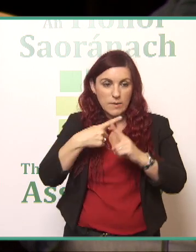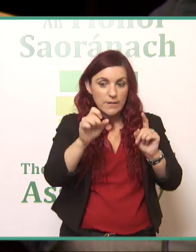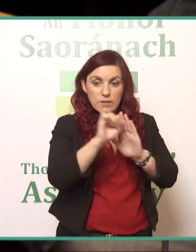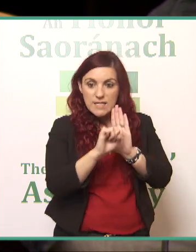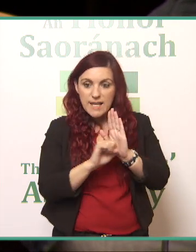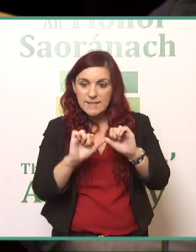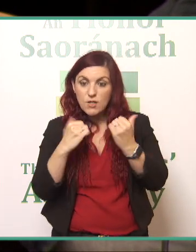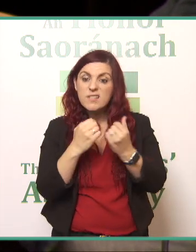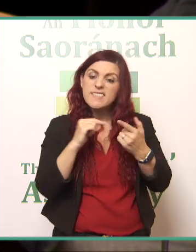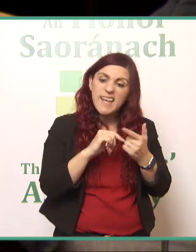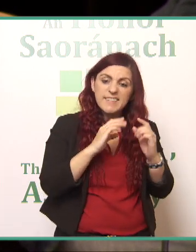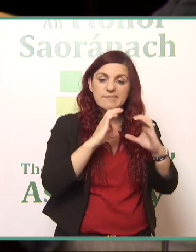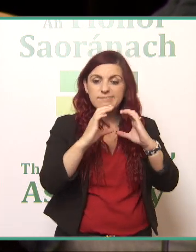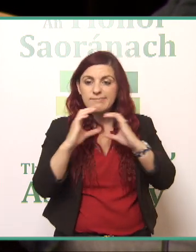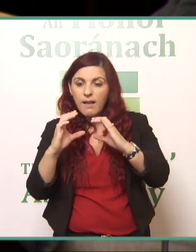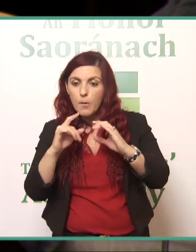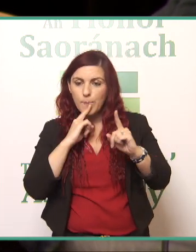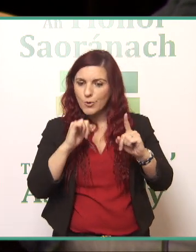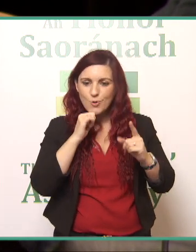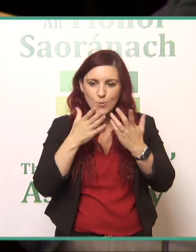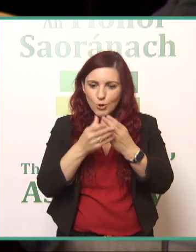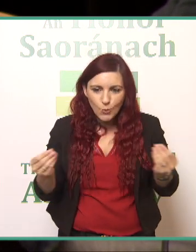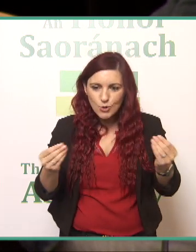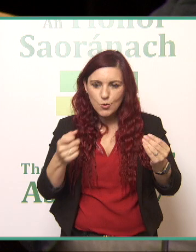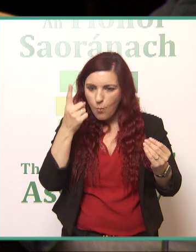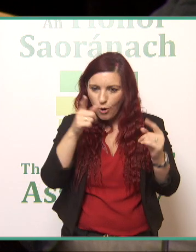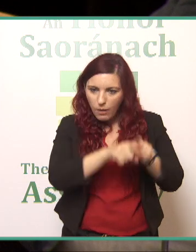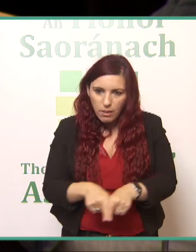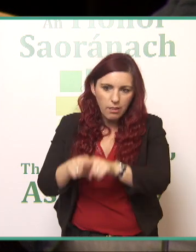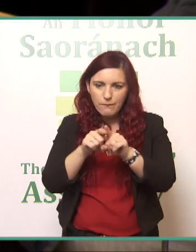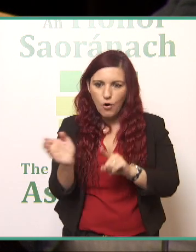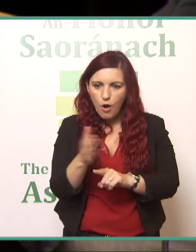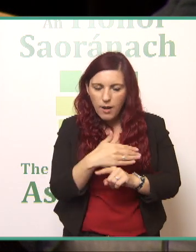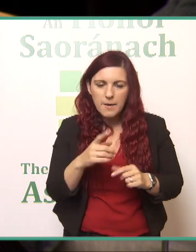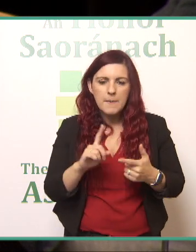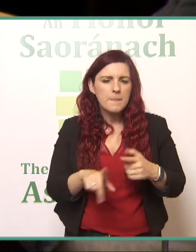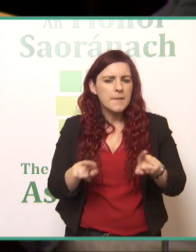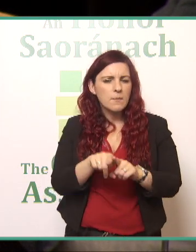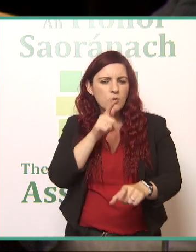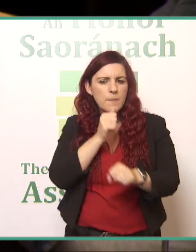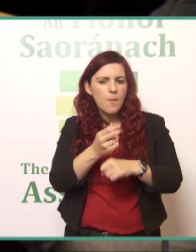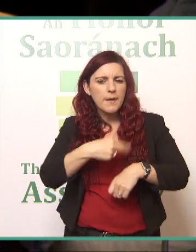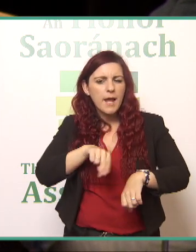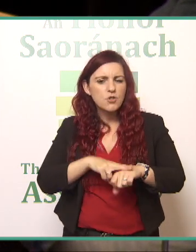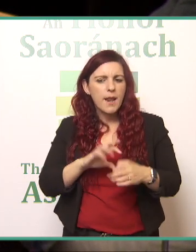other, but there isn't a solution to that. On the other hand, you talked about the National Habitat Map and